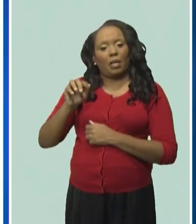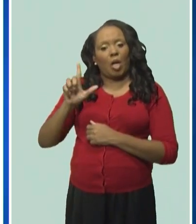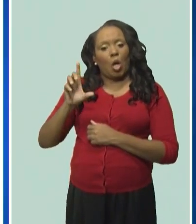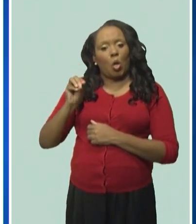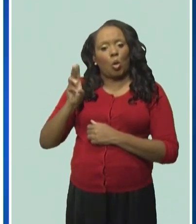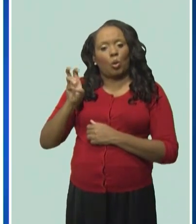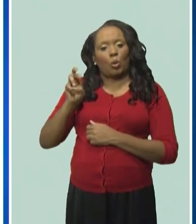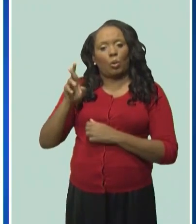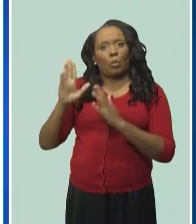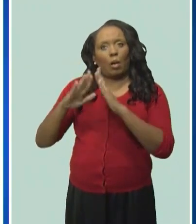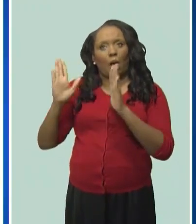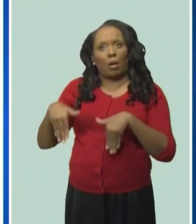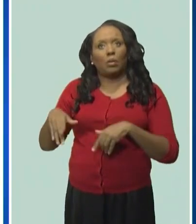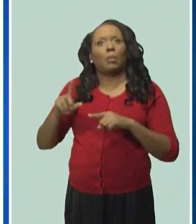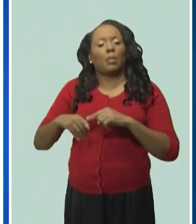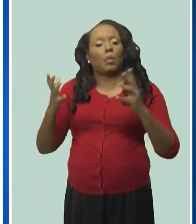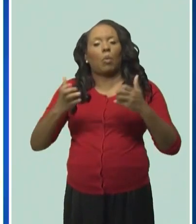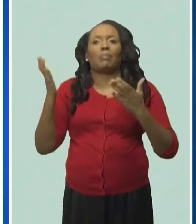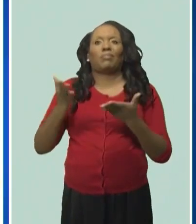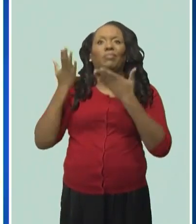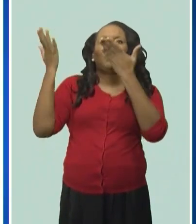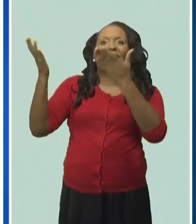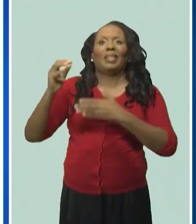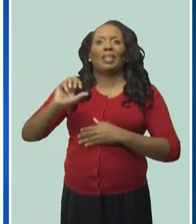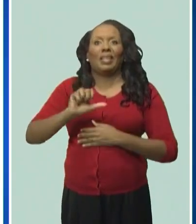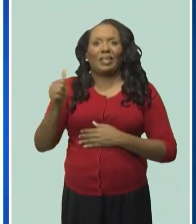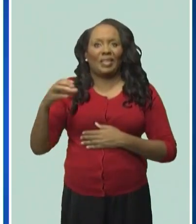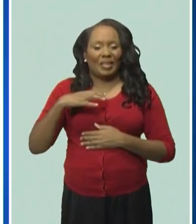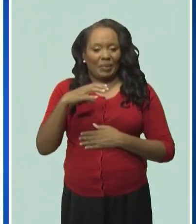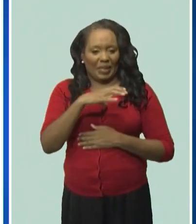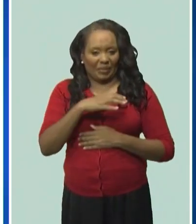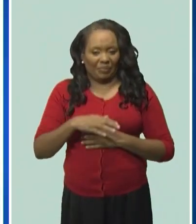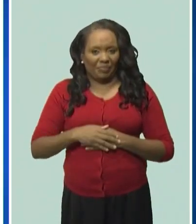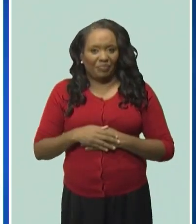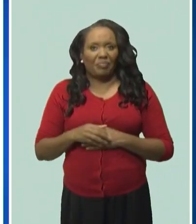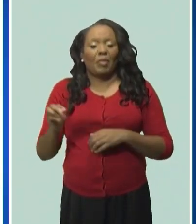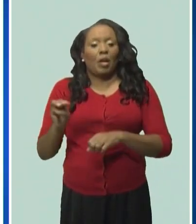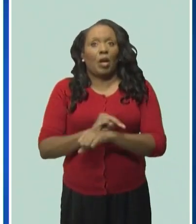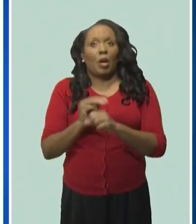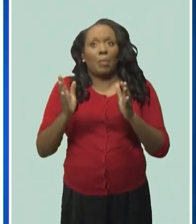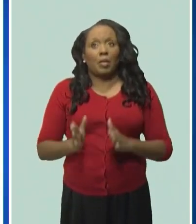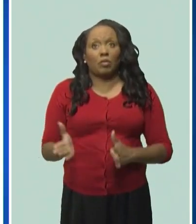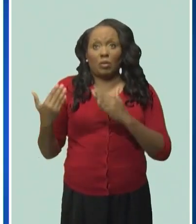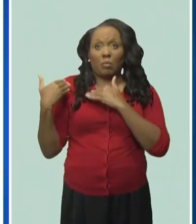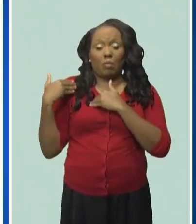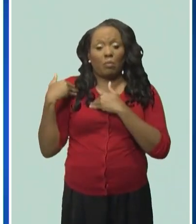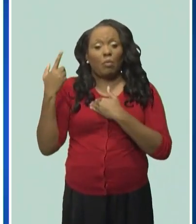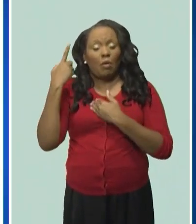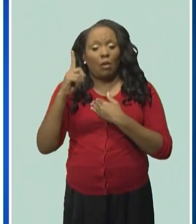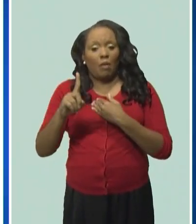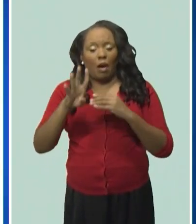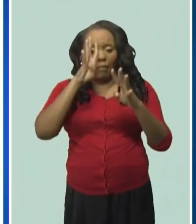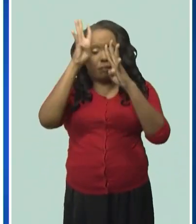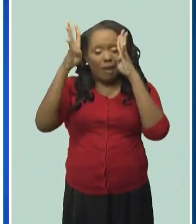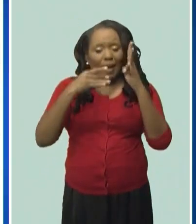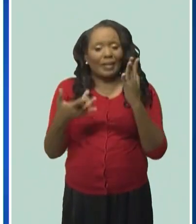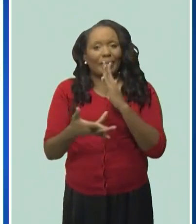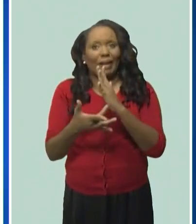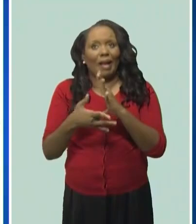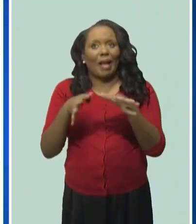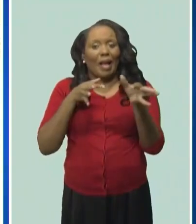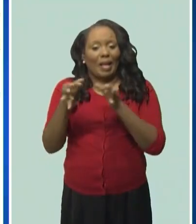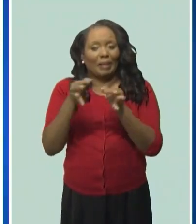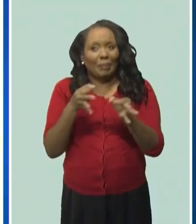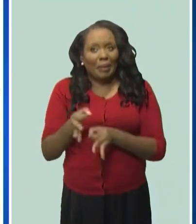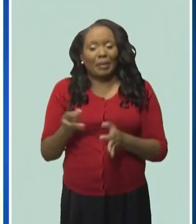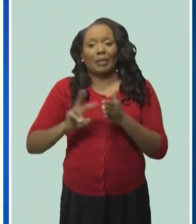of Parliament's standing committees. Minister of Industry, Innovation, Science and Technology, Marcia Cadell, explains this will